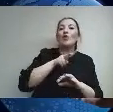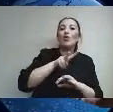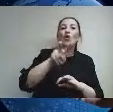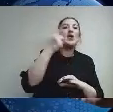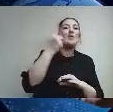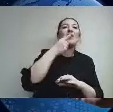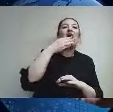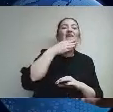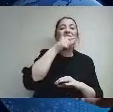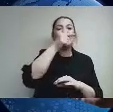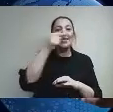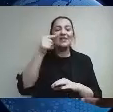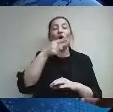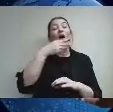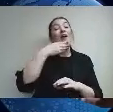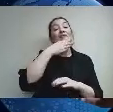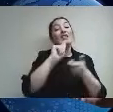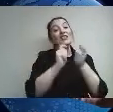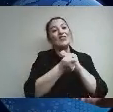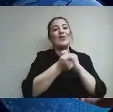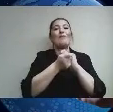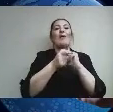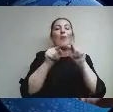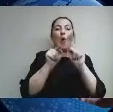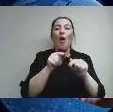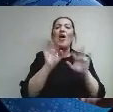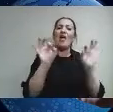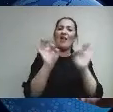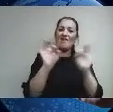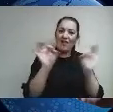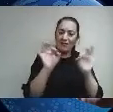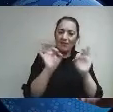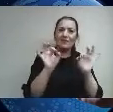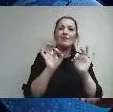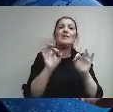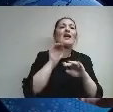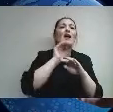as well. There are many cases